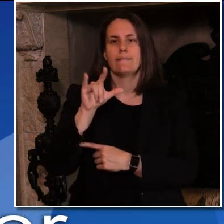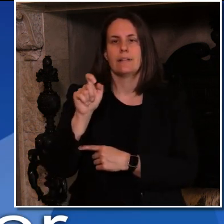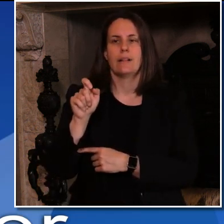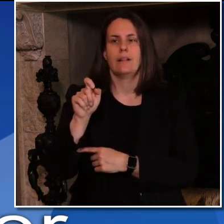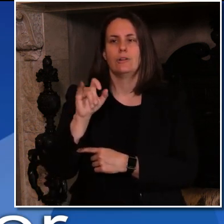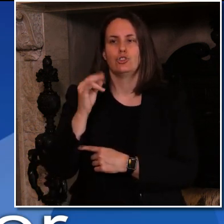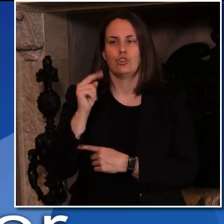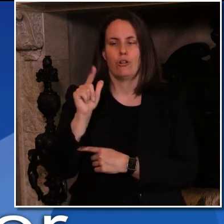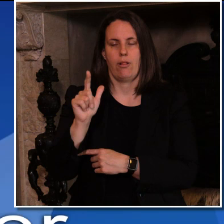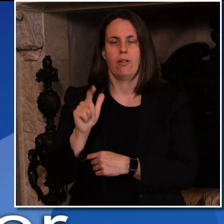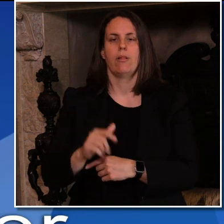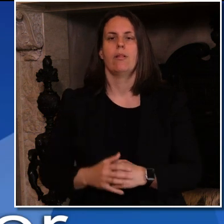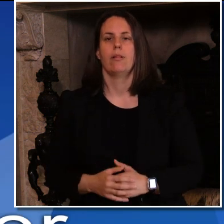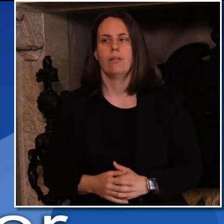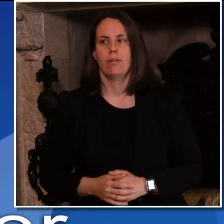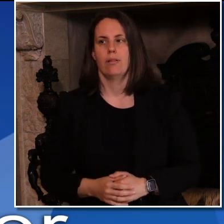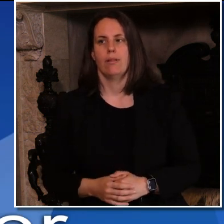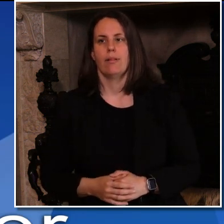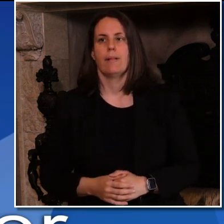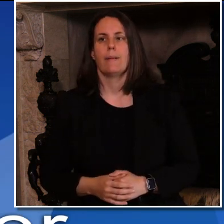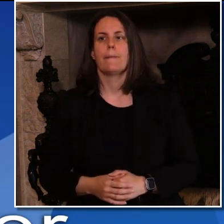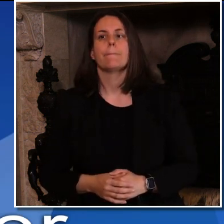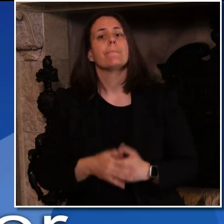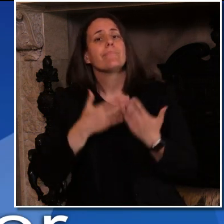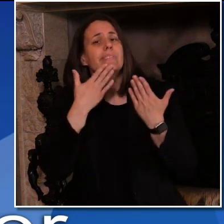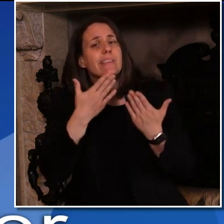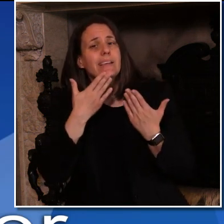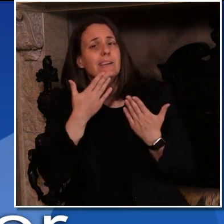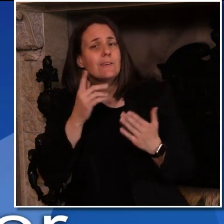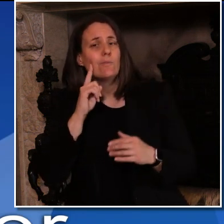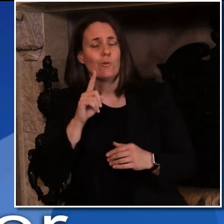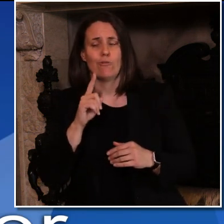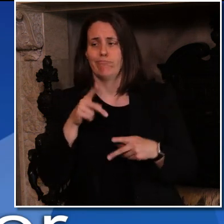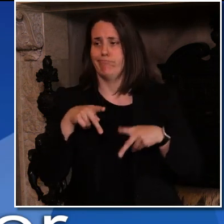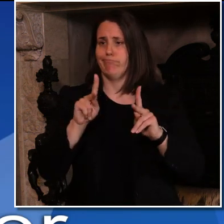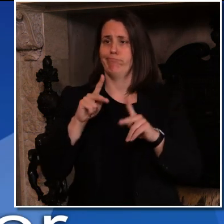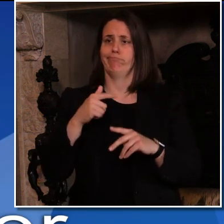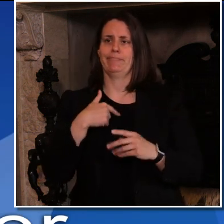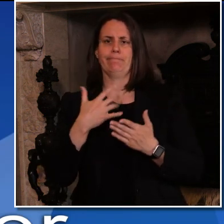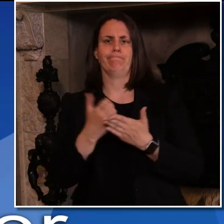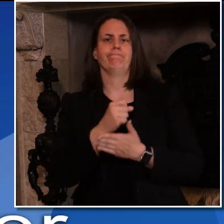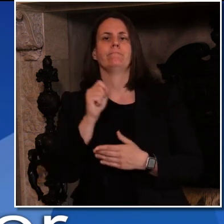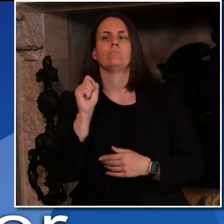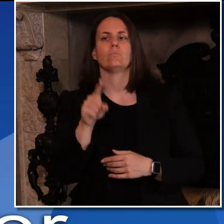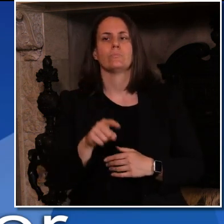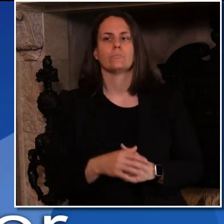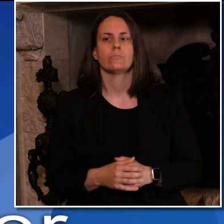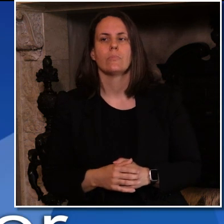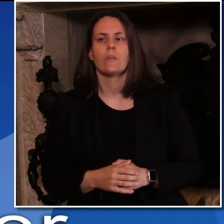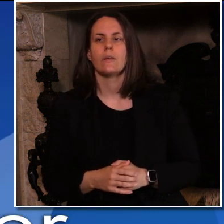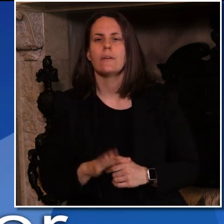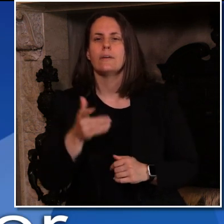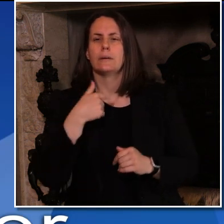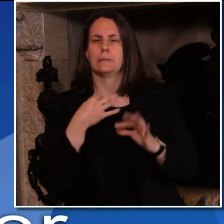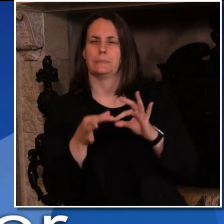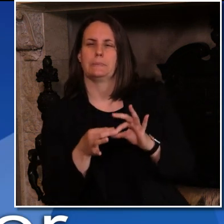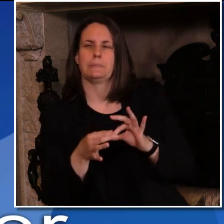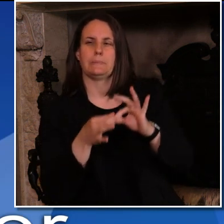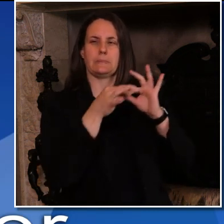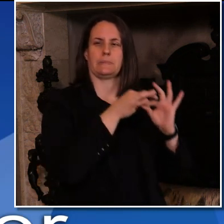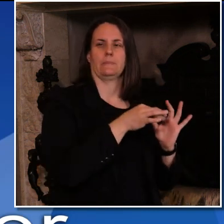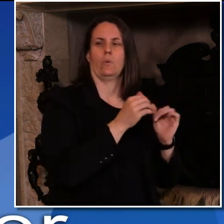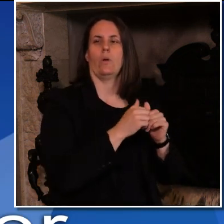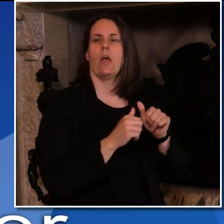Thanks for taking my question. And I'd like to follow up on the question about the relationship or lack thereof